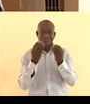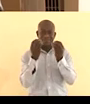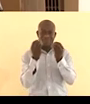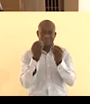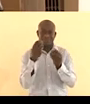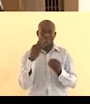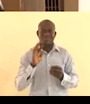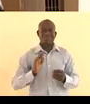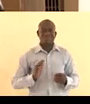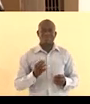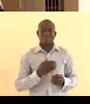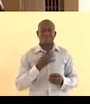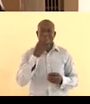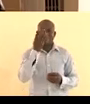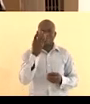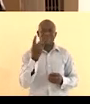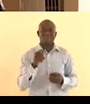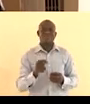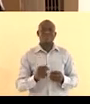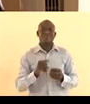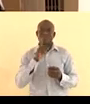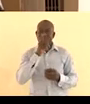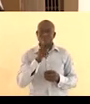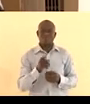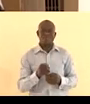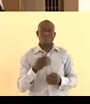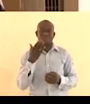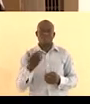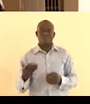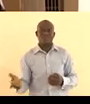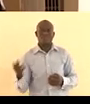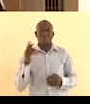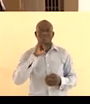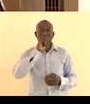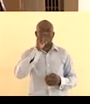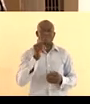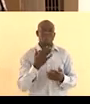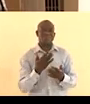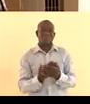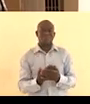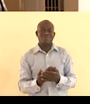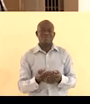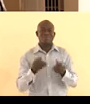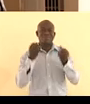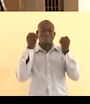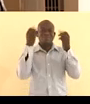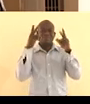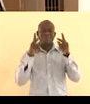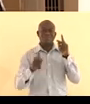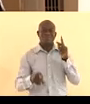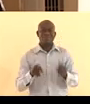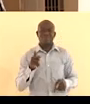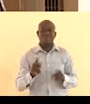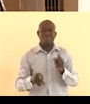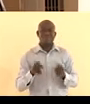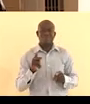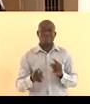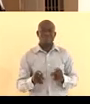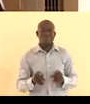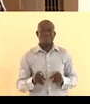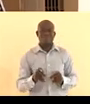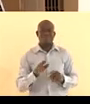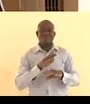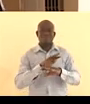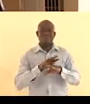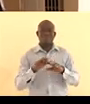ourselves to speak the truth, that these things are not actually good. But of course, the overwhelming majority stick to it and say, what a man